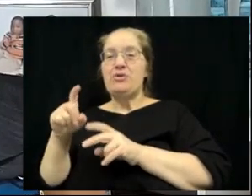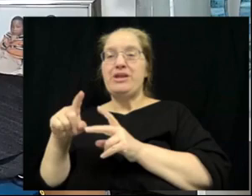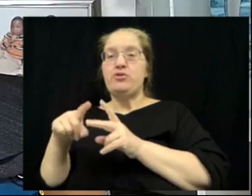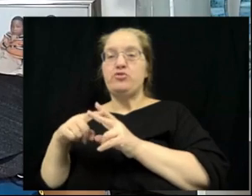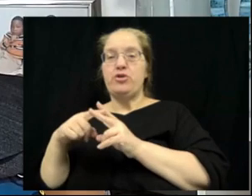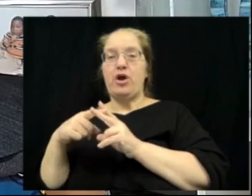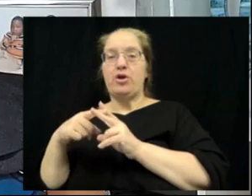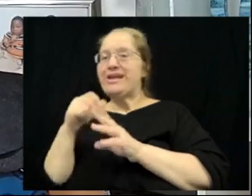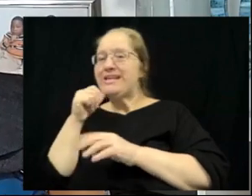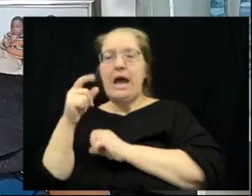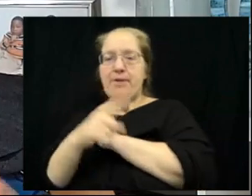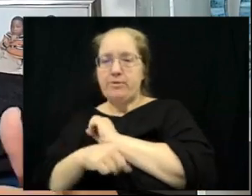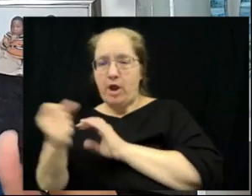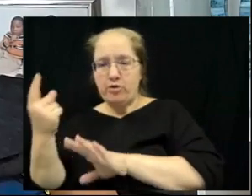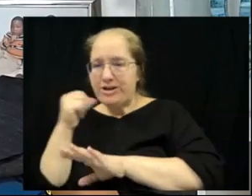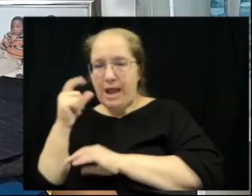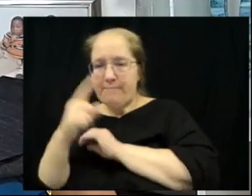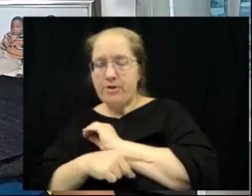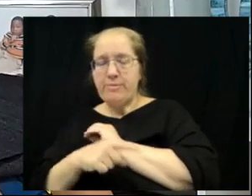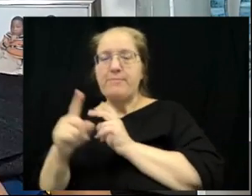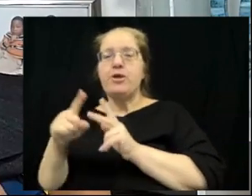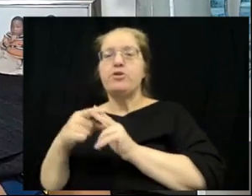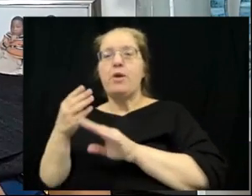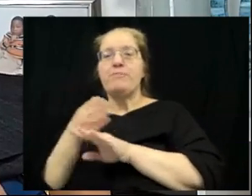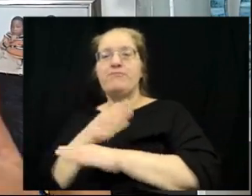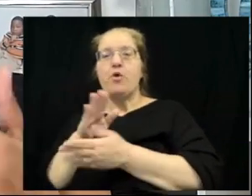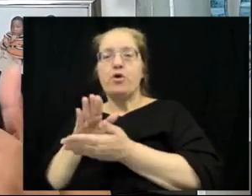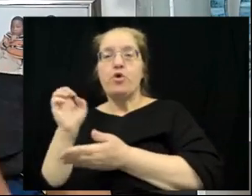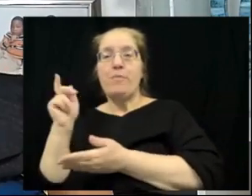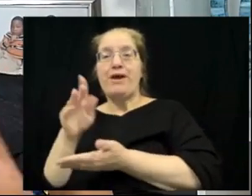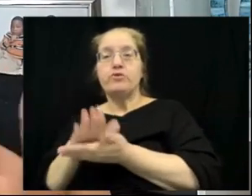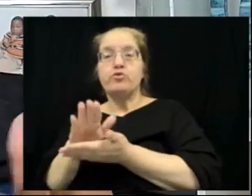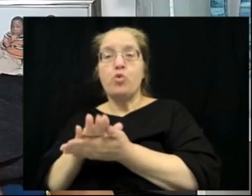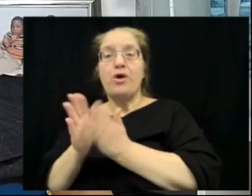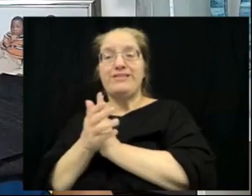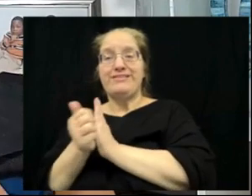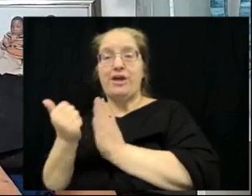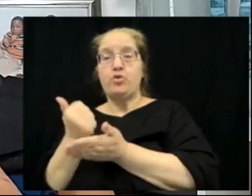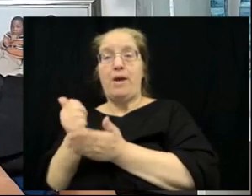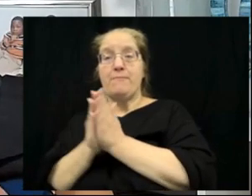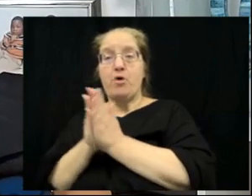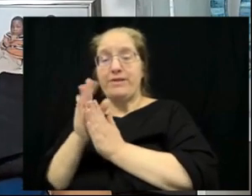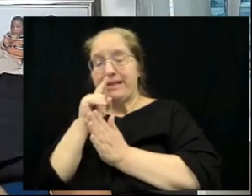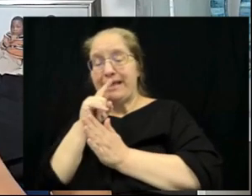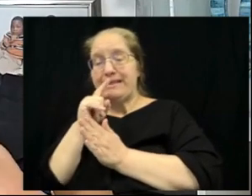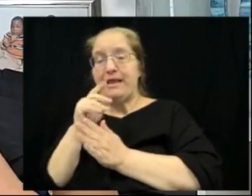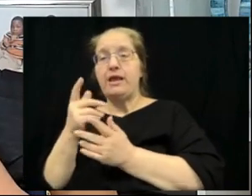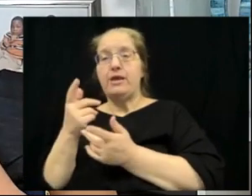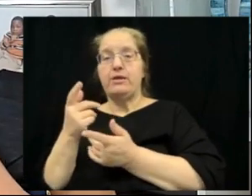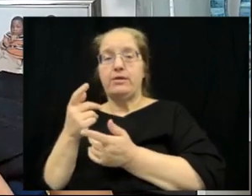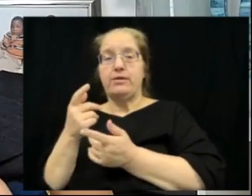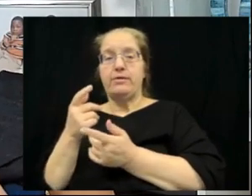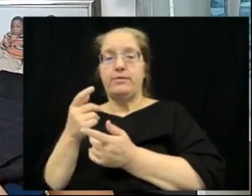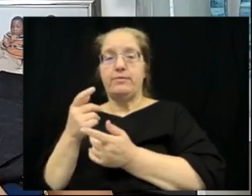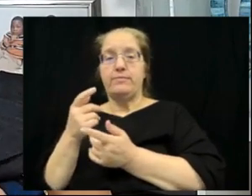is not punishment, but this is really a skill, like to help motivate you and us.